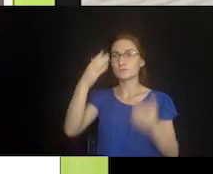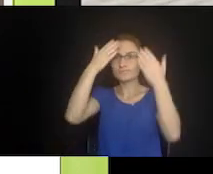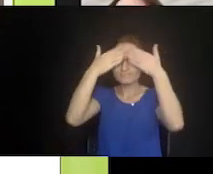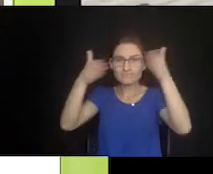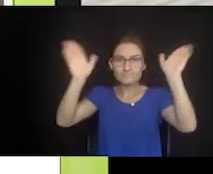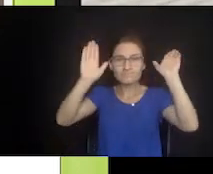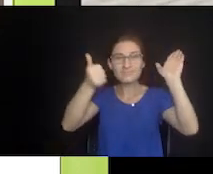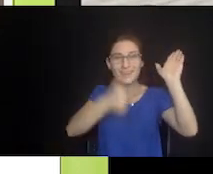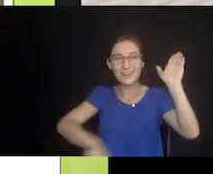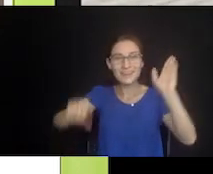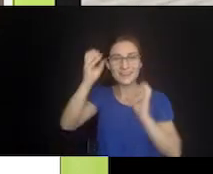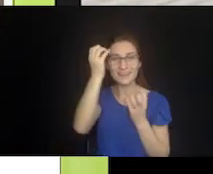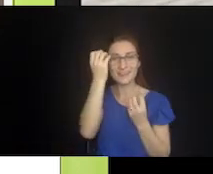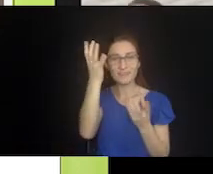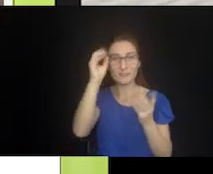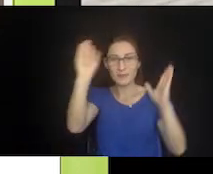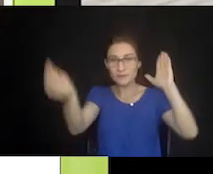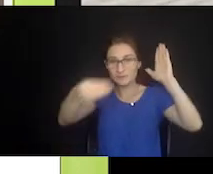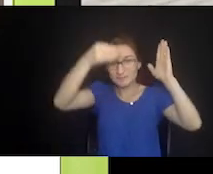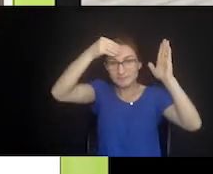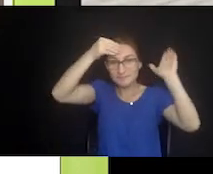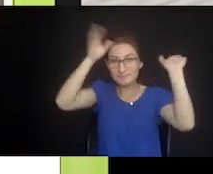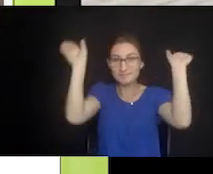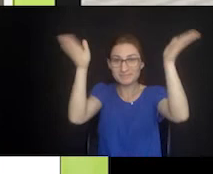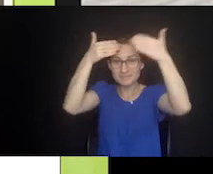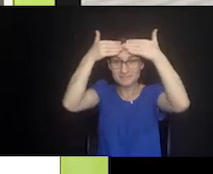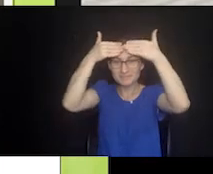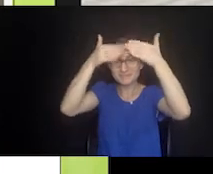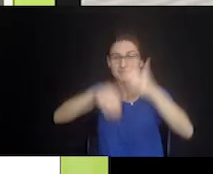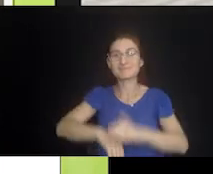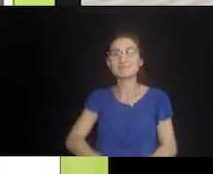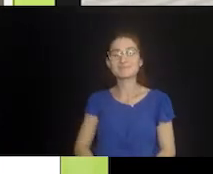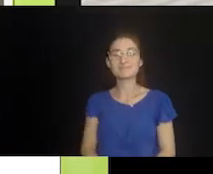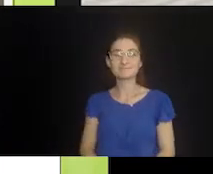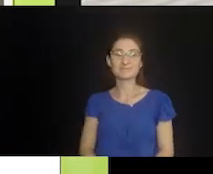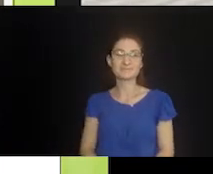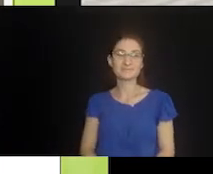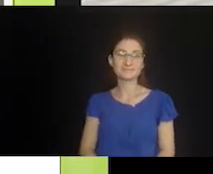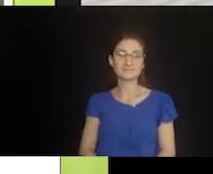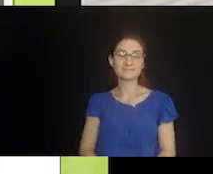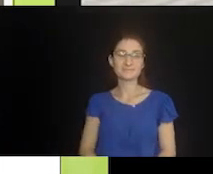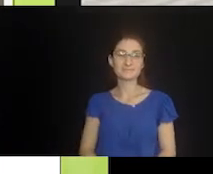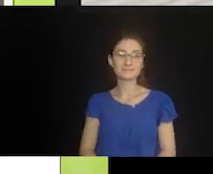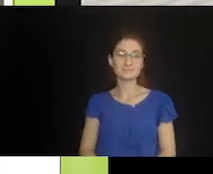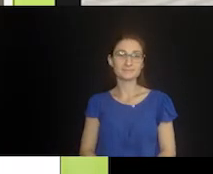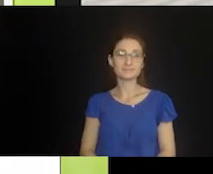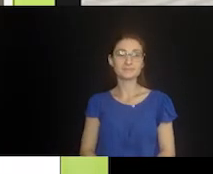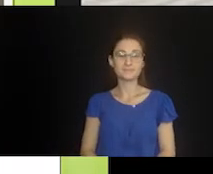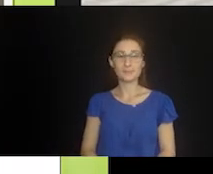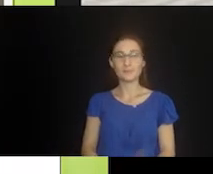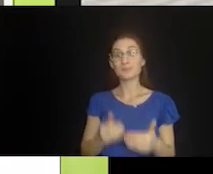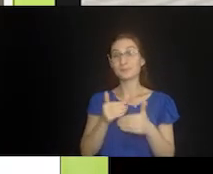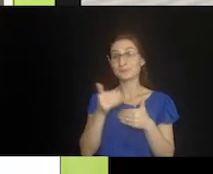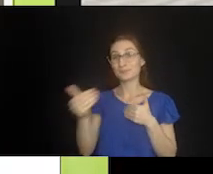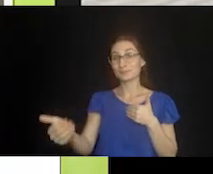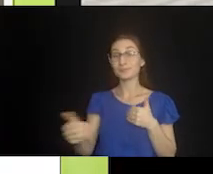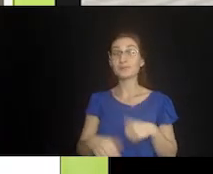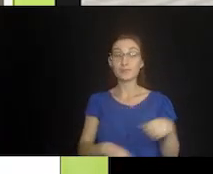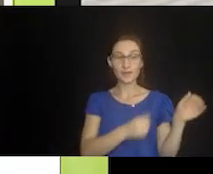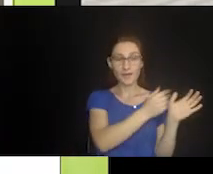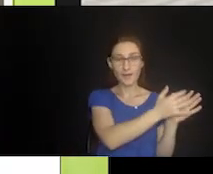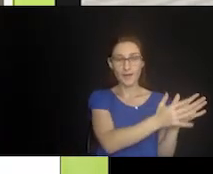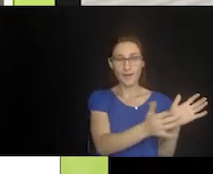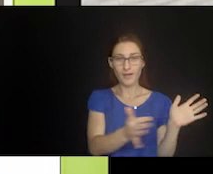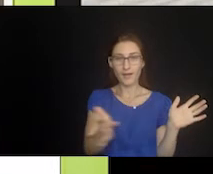should just take on any information and education that you can find and get. Next slide.